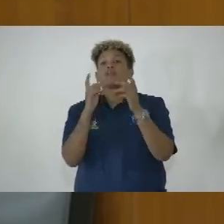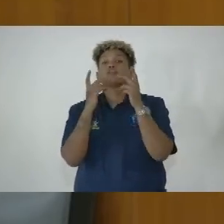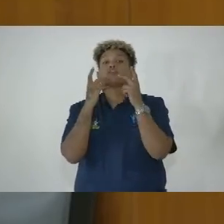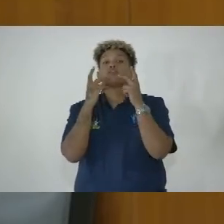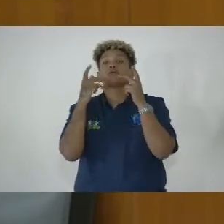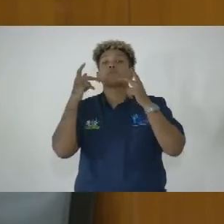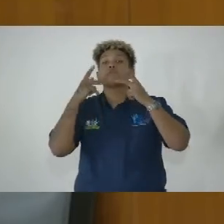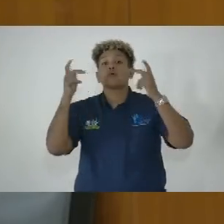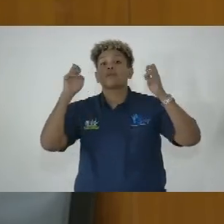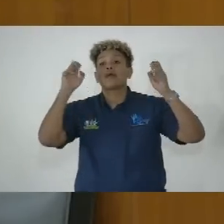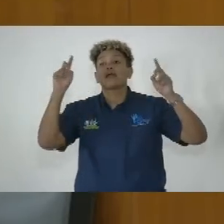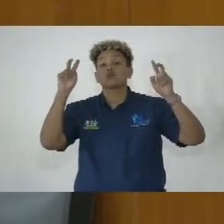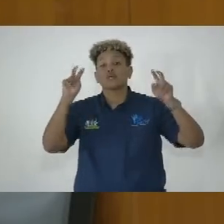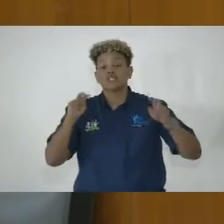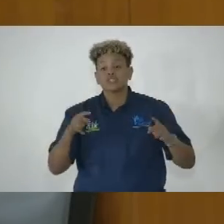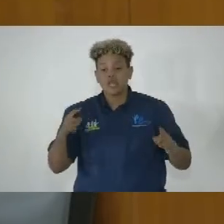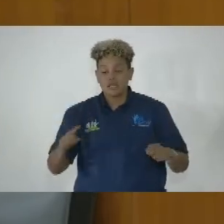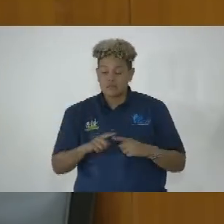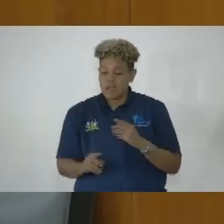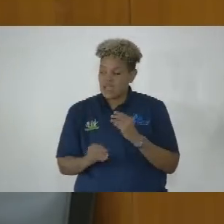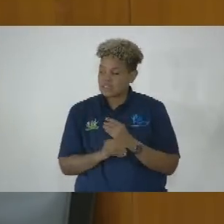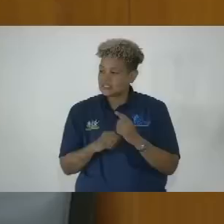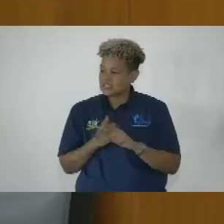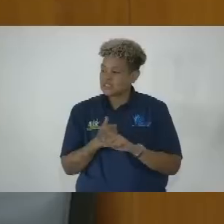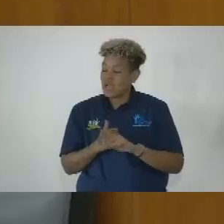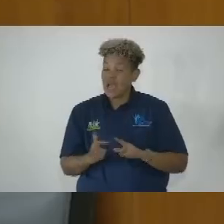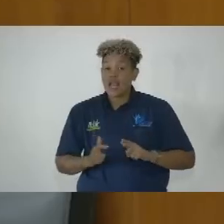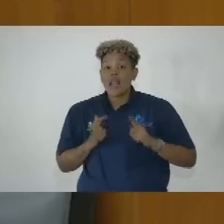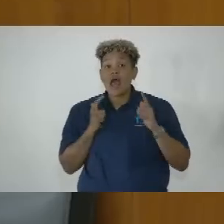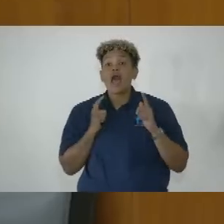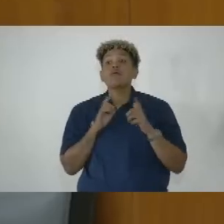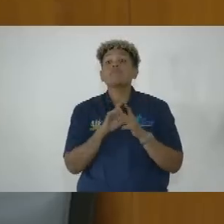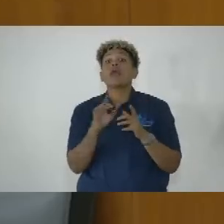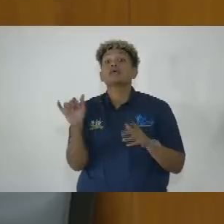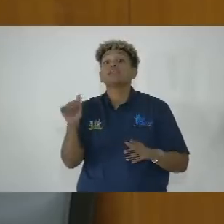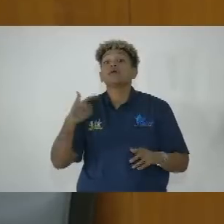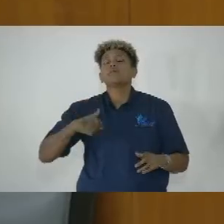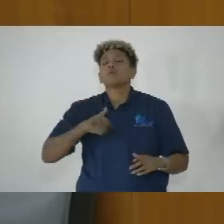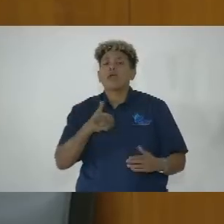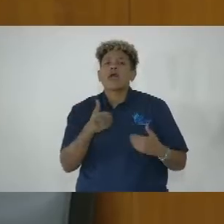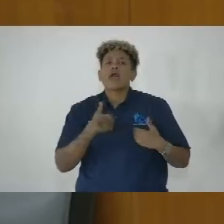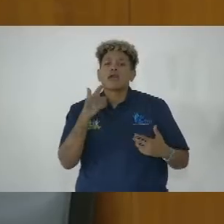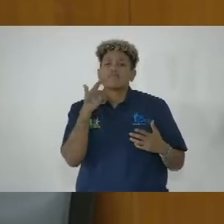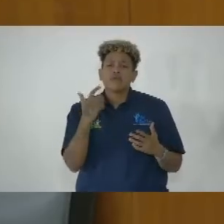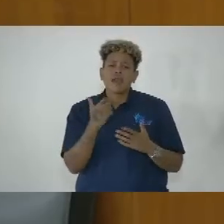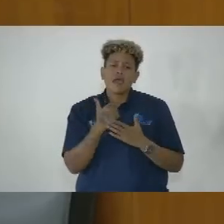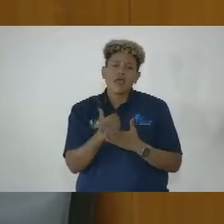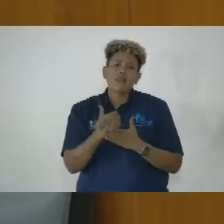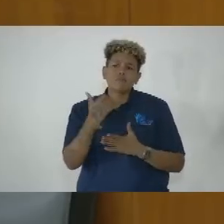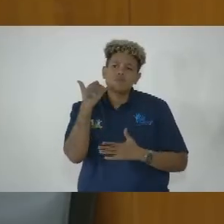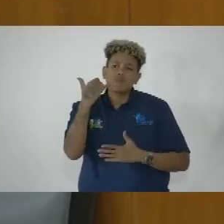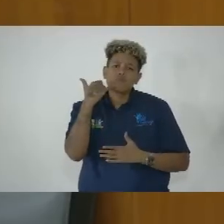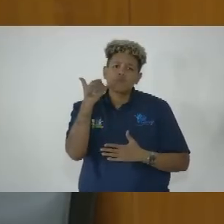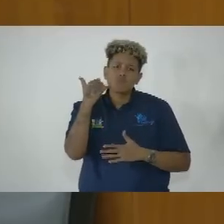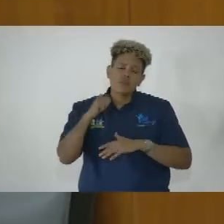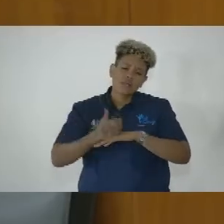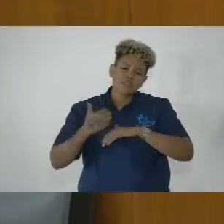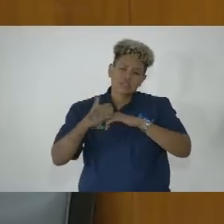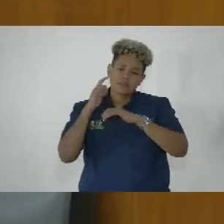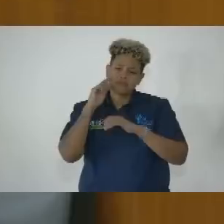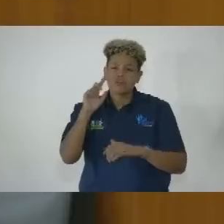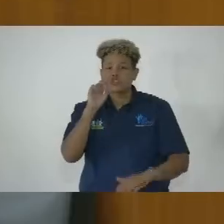education, but also a lifeline, just as we have helplines being established for